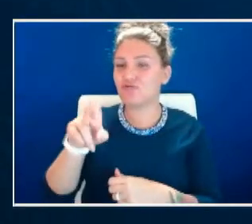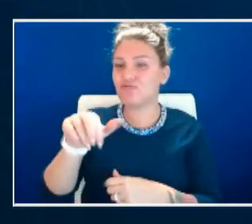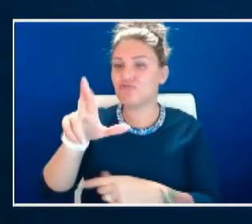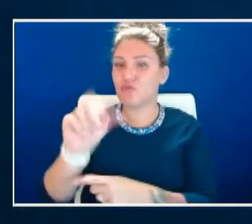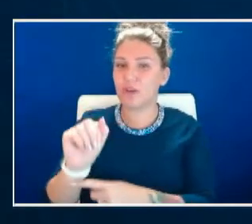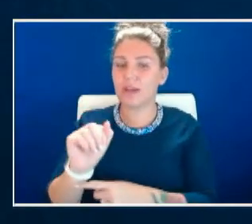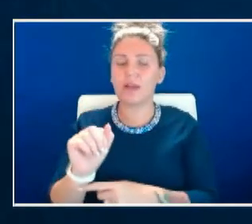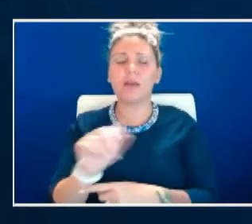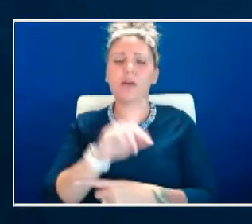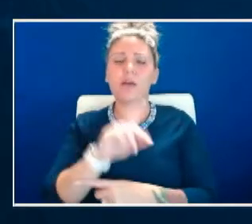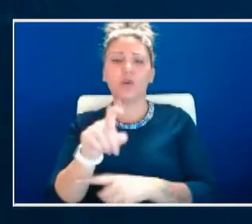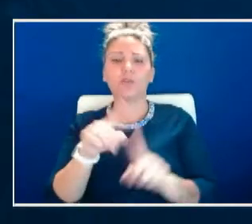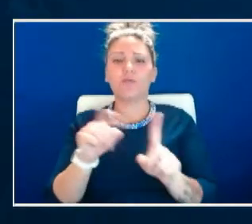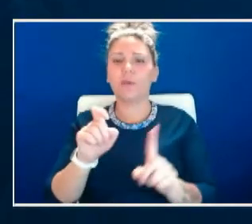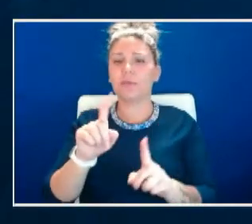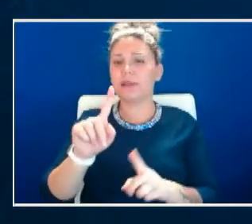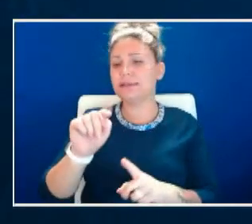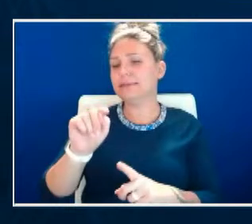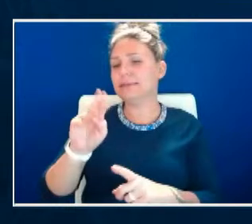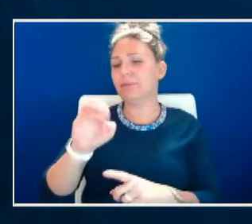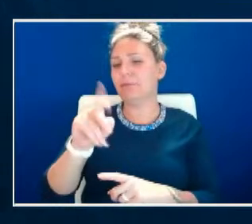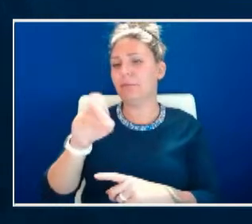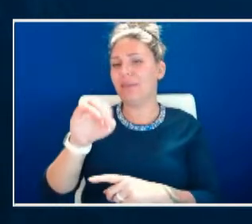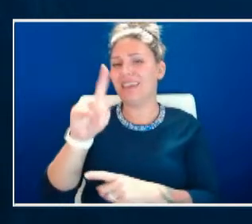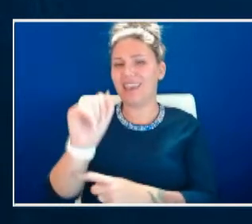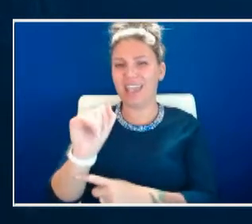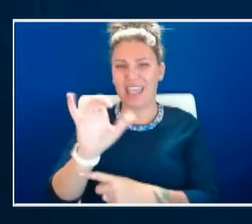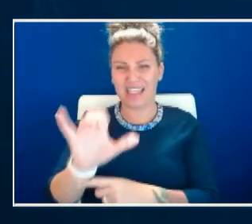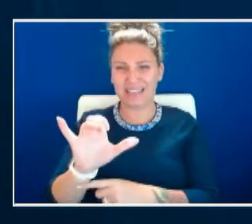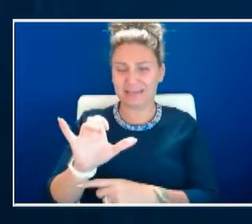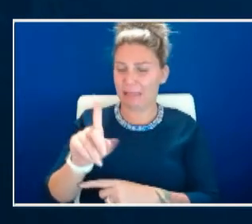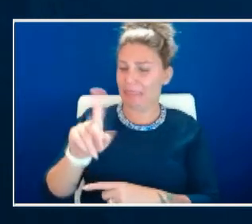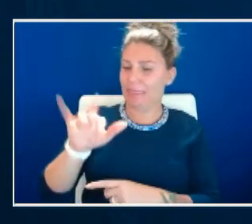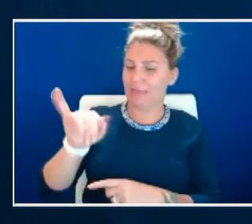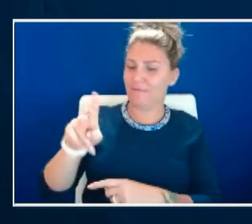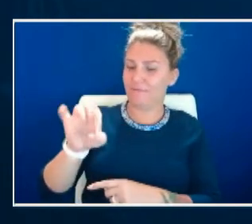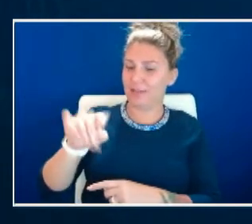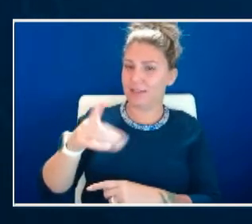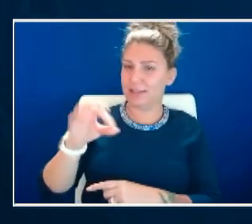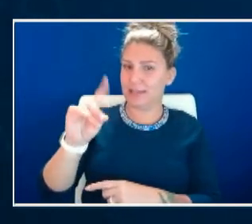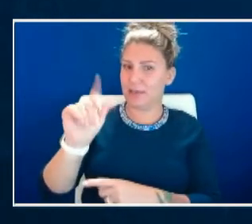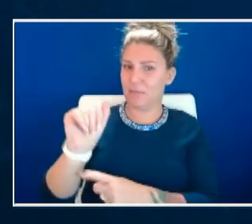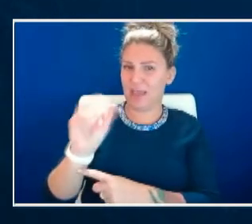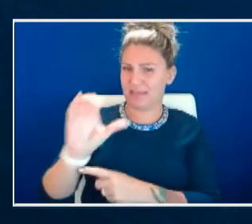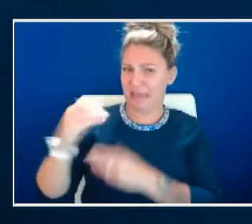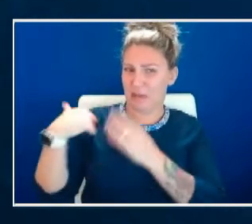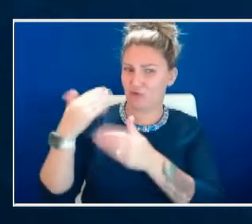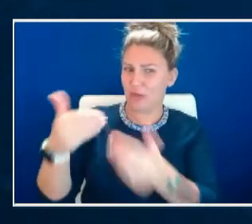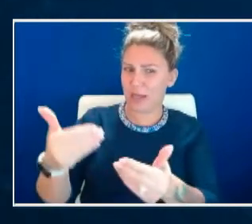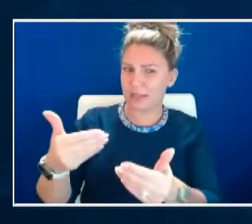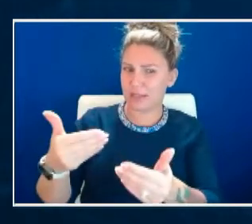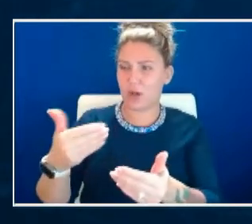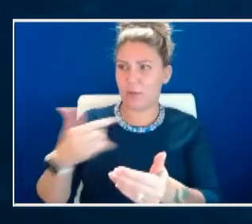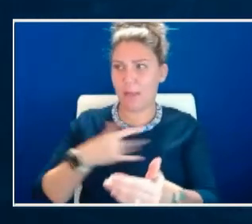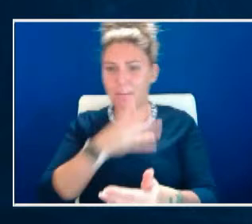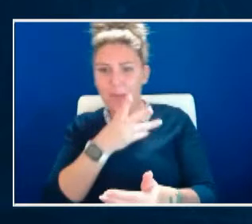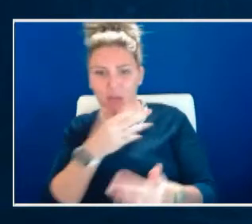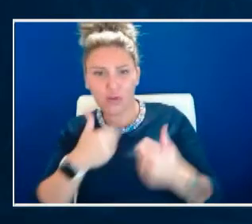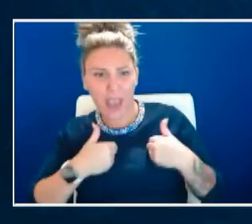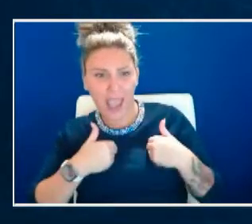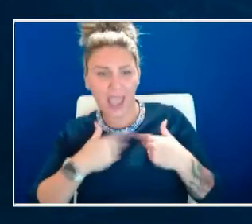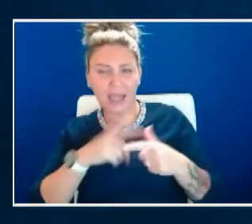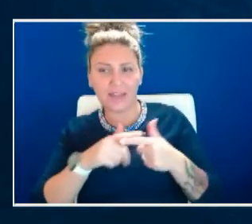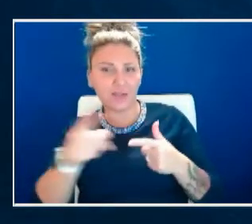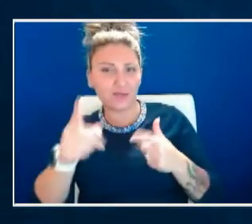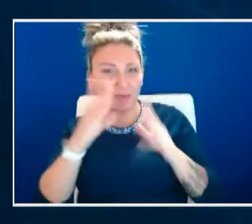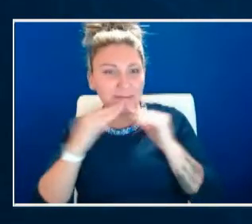is lymphedema hereditary? So if my mother had it, and then I get breast cancer, is it hereditary? You smile because I know